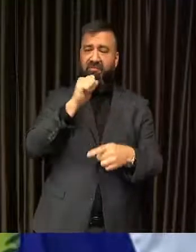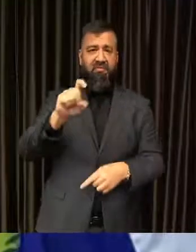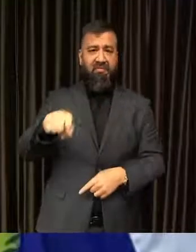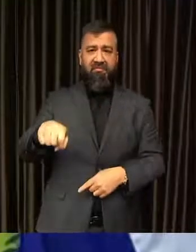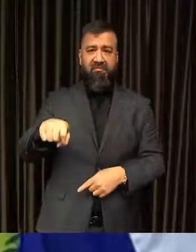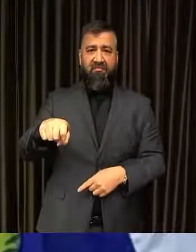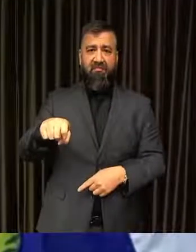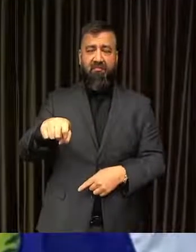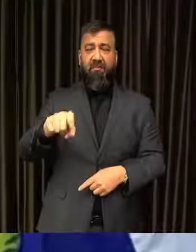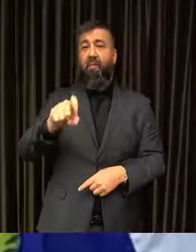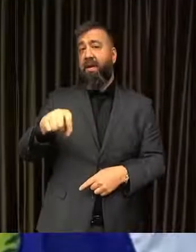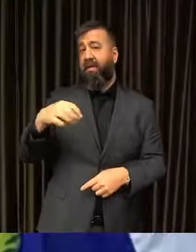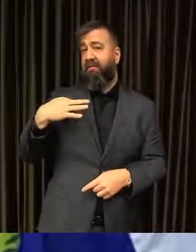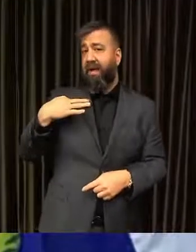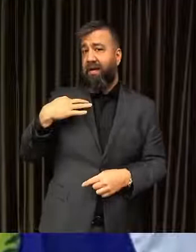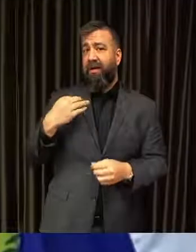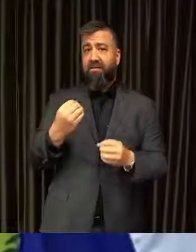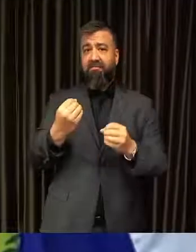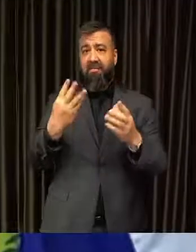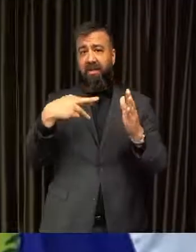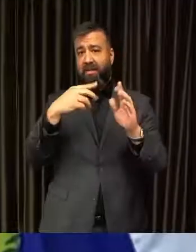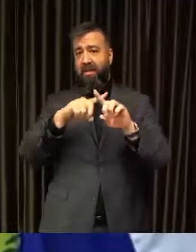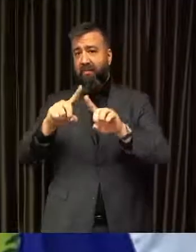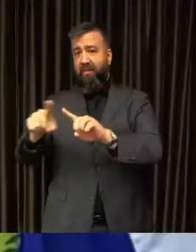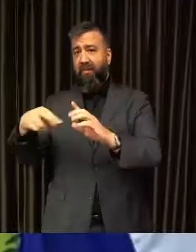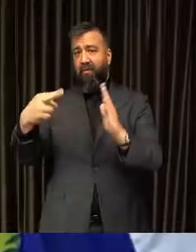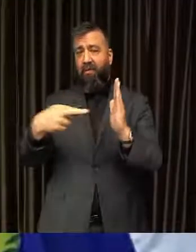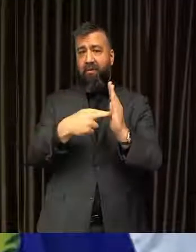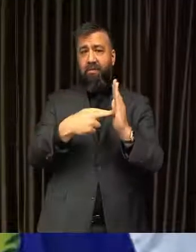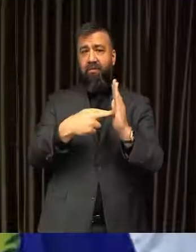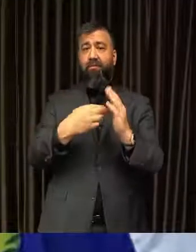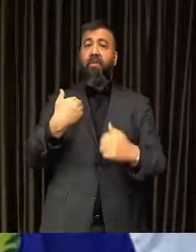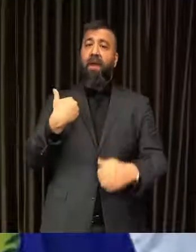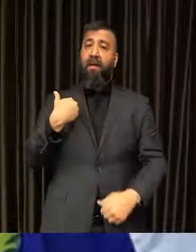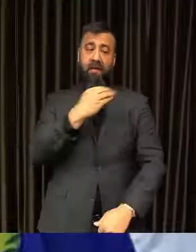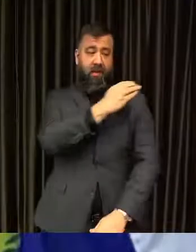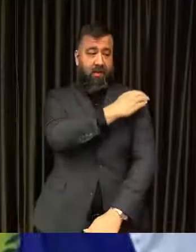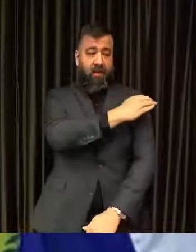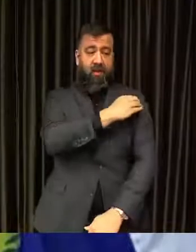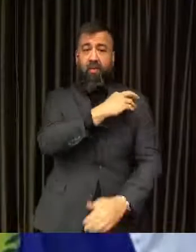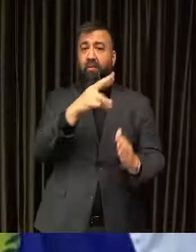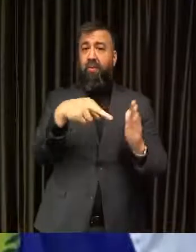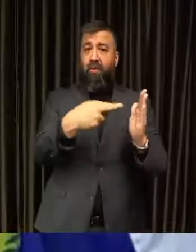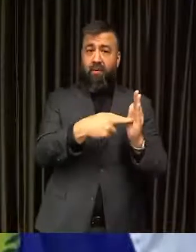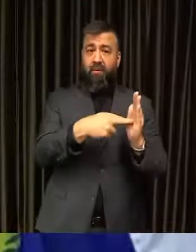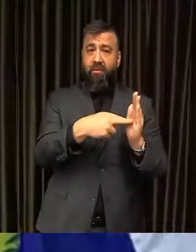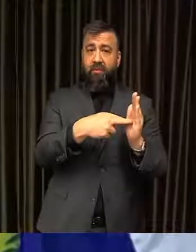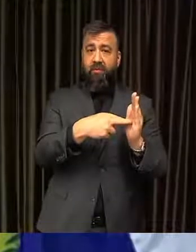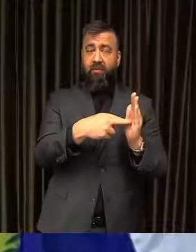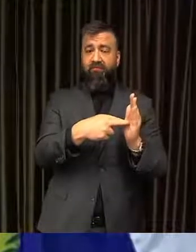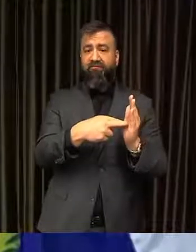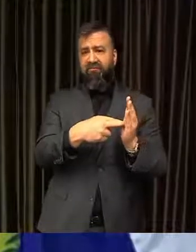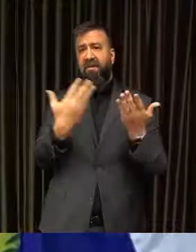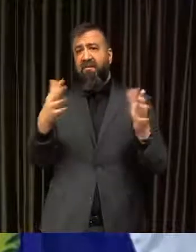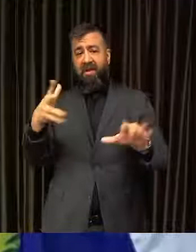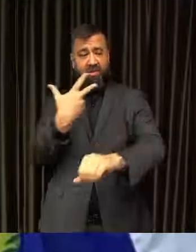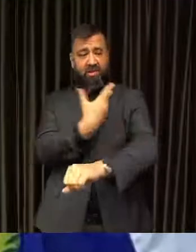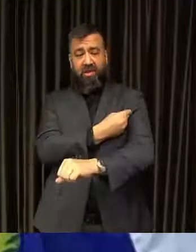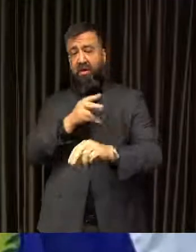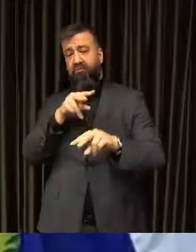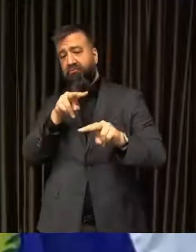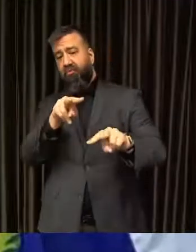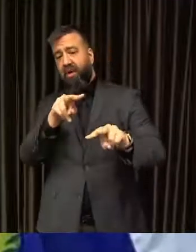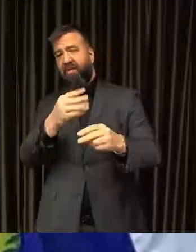in a variety of roles to make this work. There are clinical roles such as vaccinator or post-shot monitor and even clinical